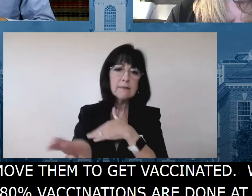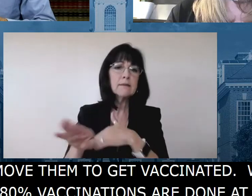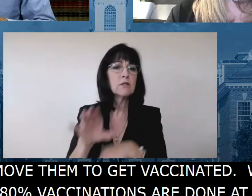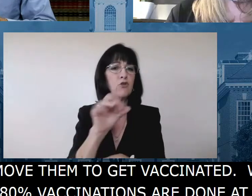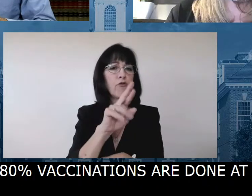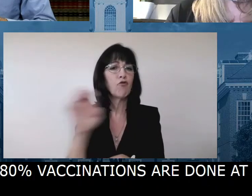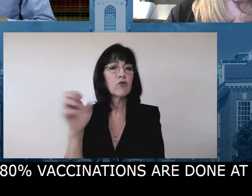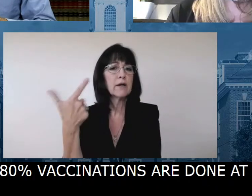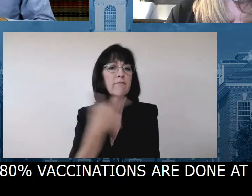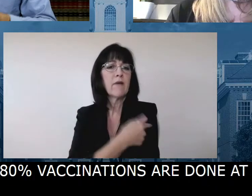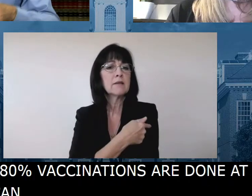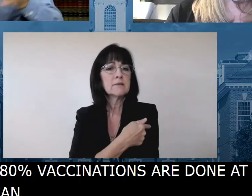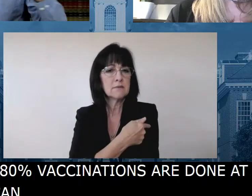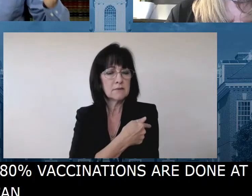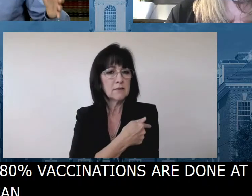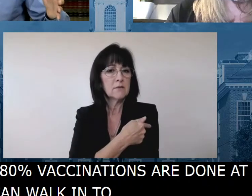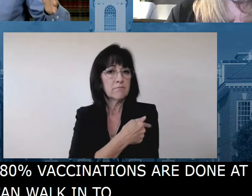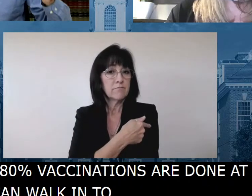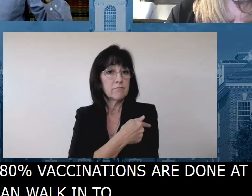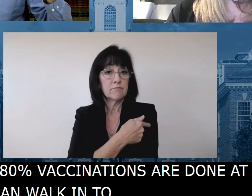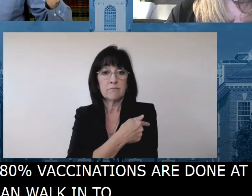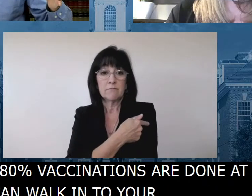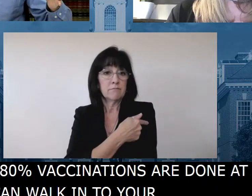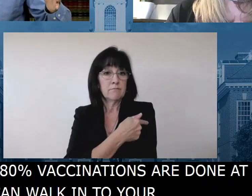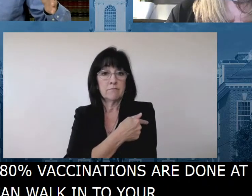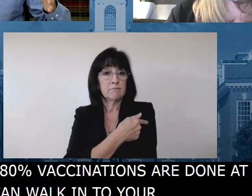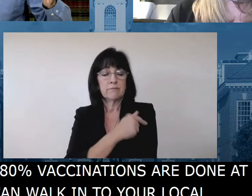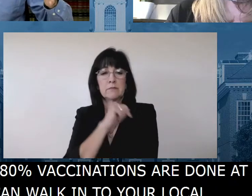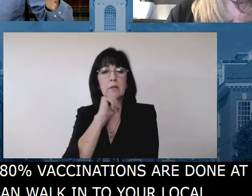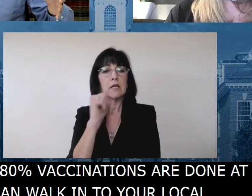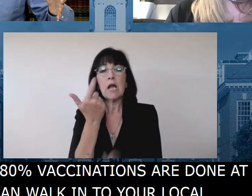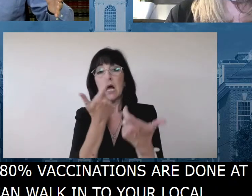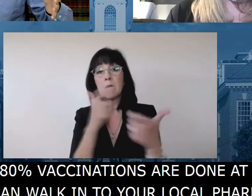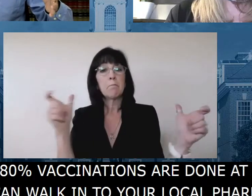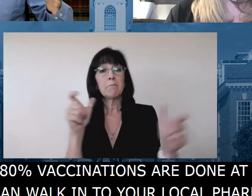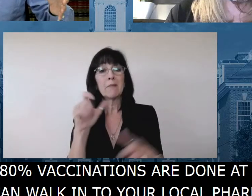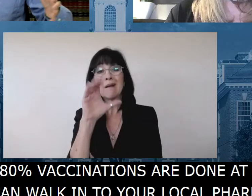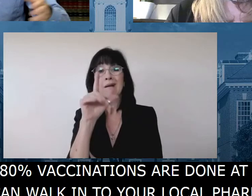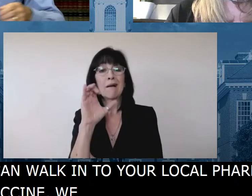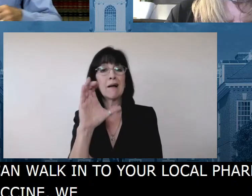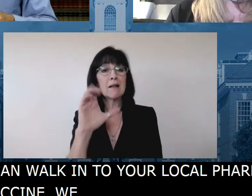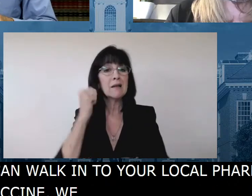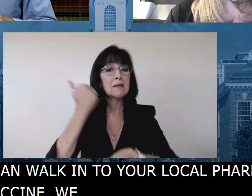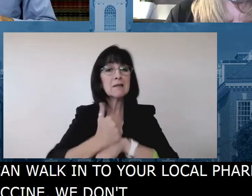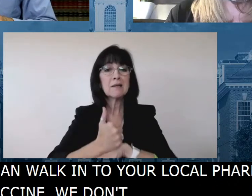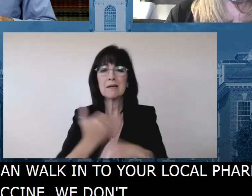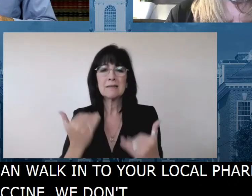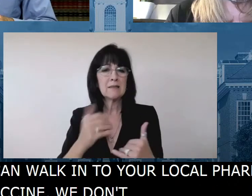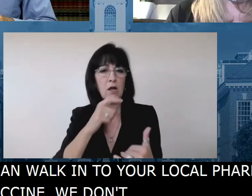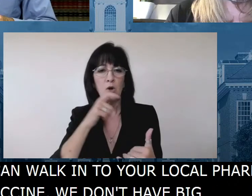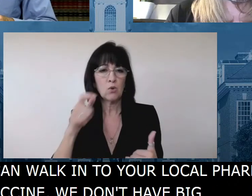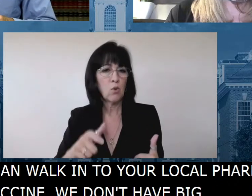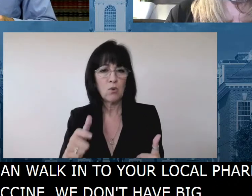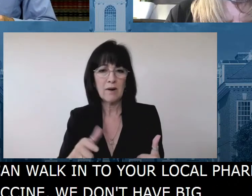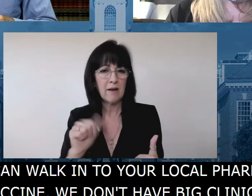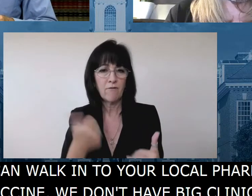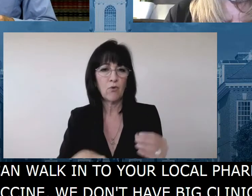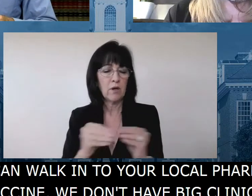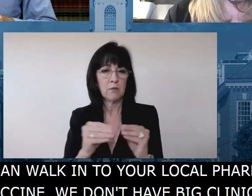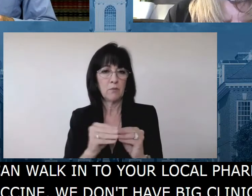vaccine. We're not, we don't have the big clinics. We don't need to have the big clinics to move the vaccines in arms, because